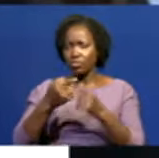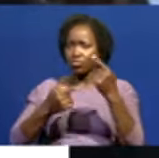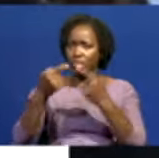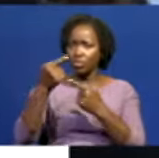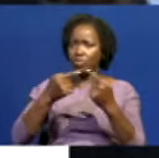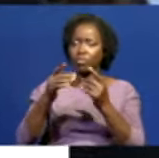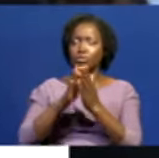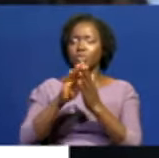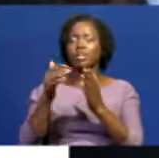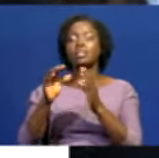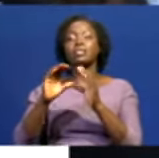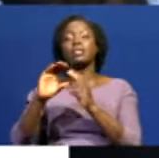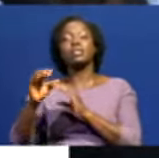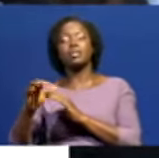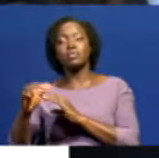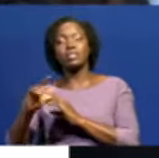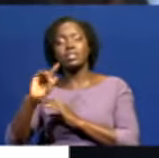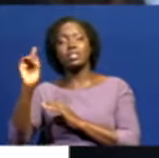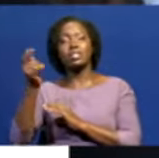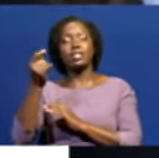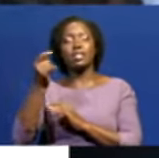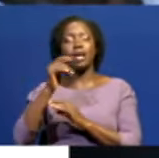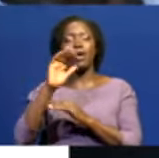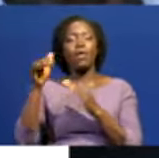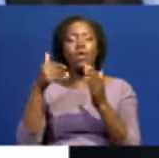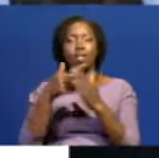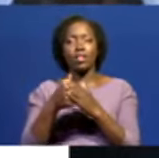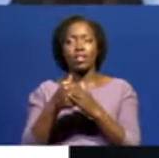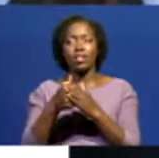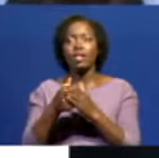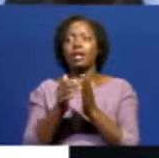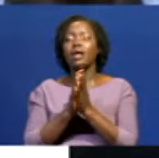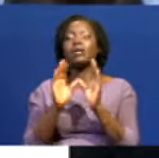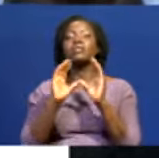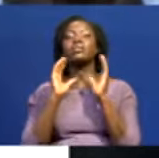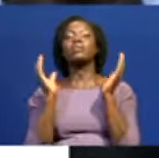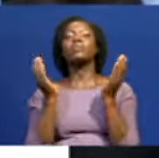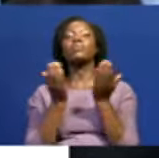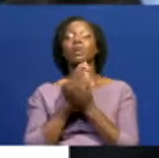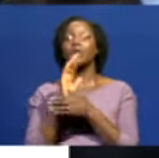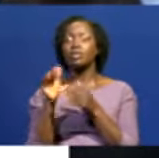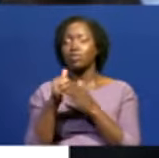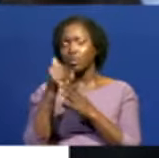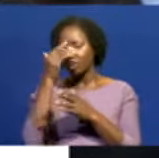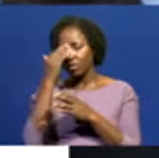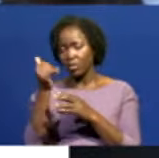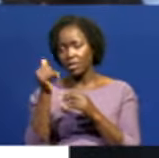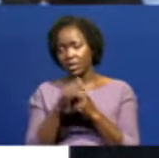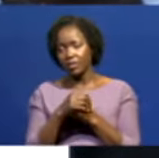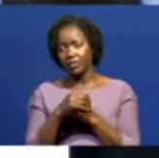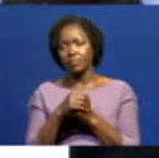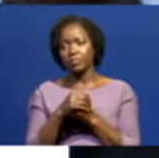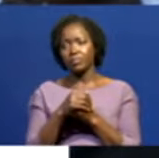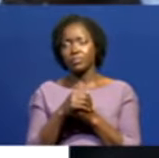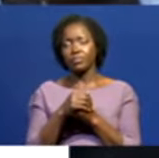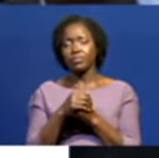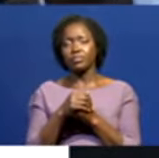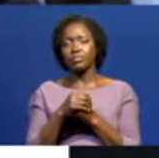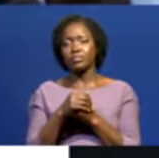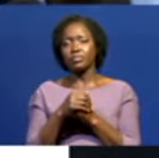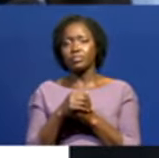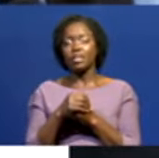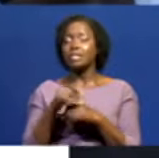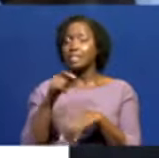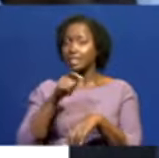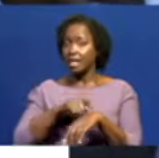na kaunti zingine na Kenya kwa jumla na hata ulimwengu, kwa sababu karne ambayo